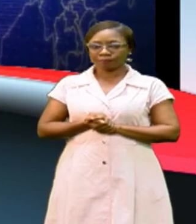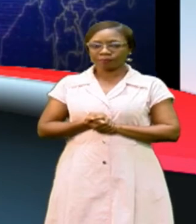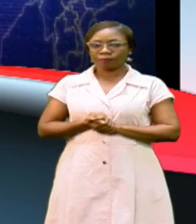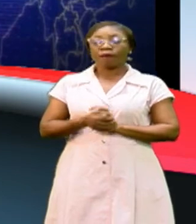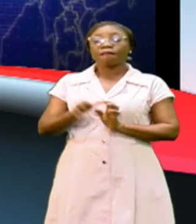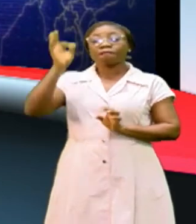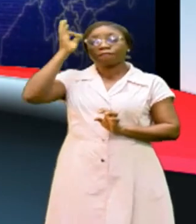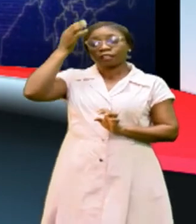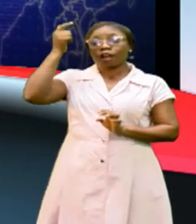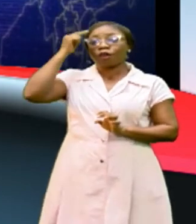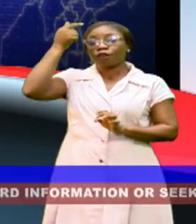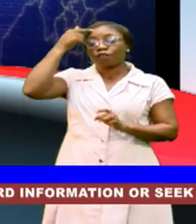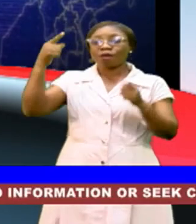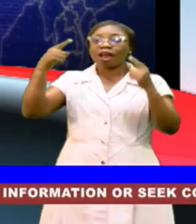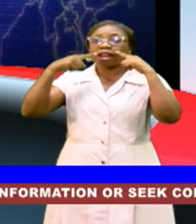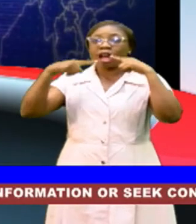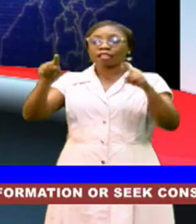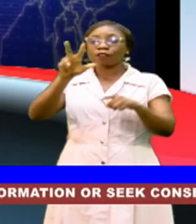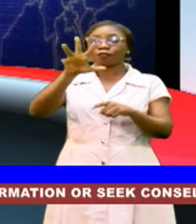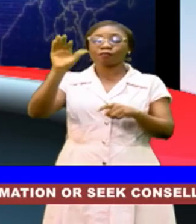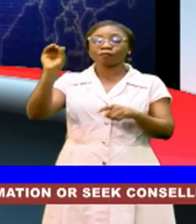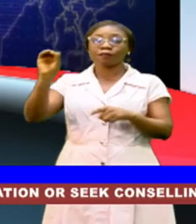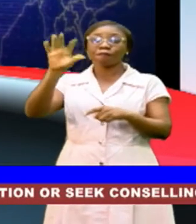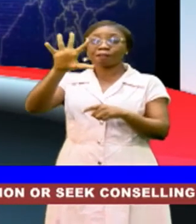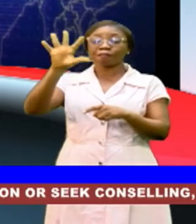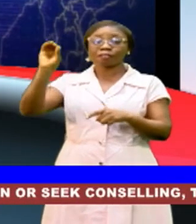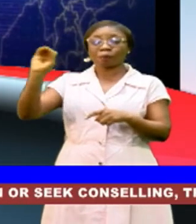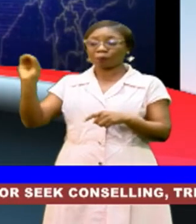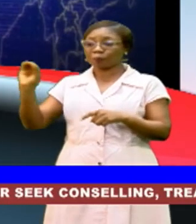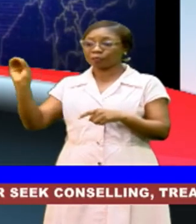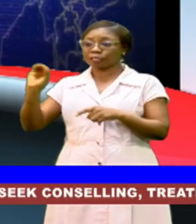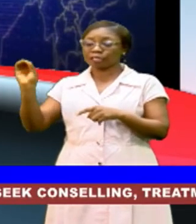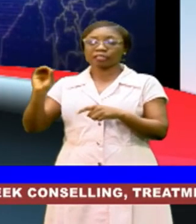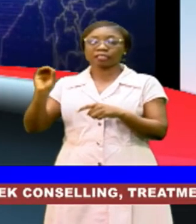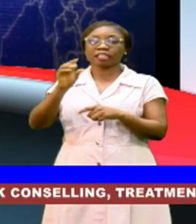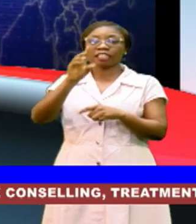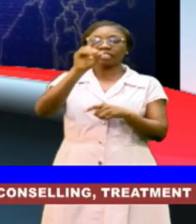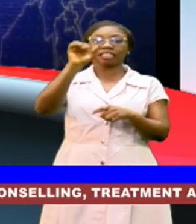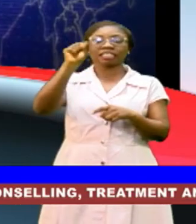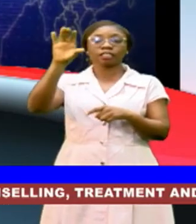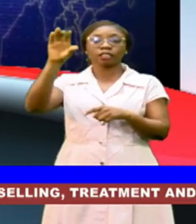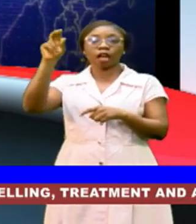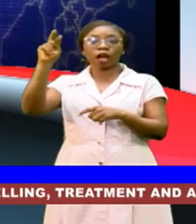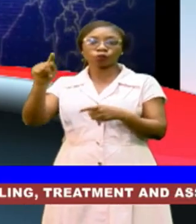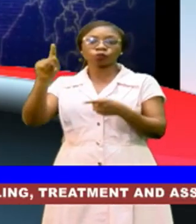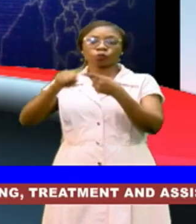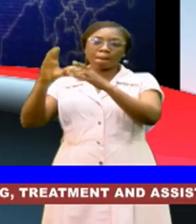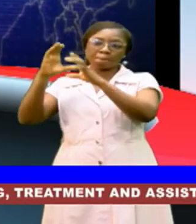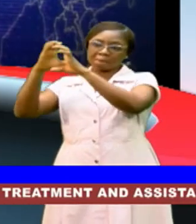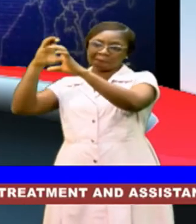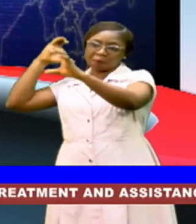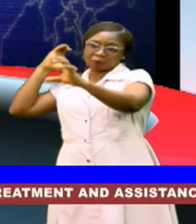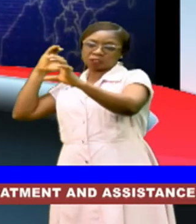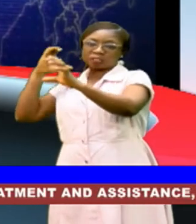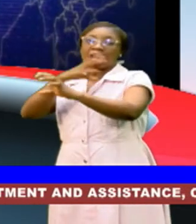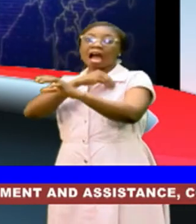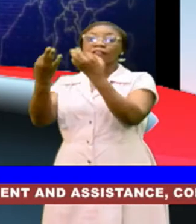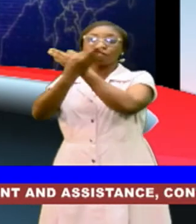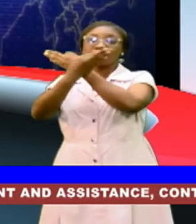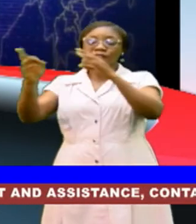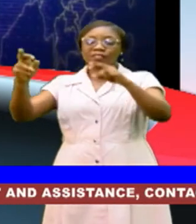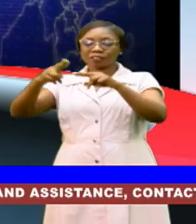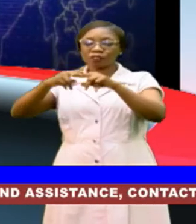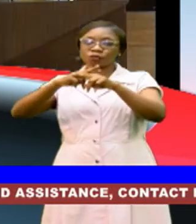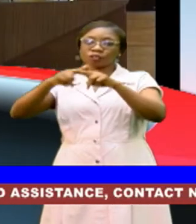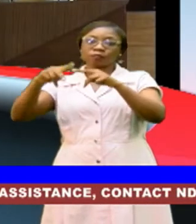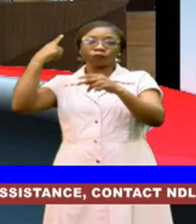Federal government has announced 50% discount on luxury buses, transport fares and free train services on